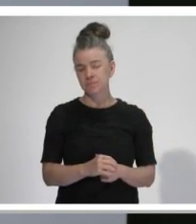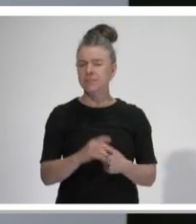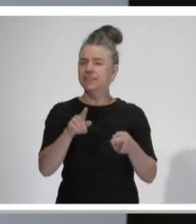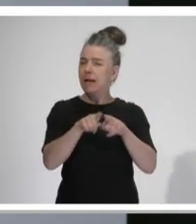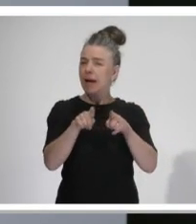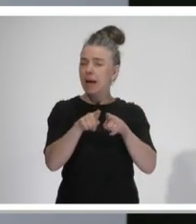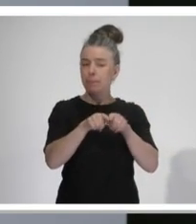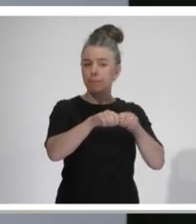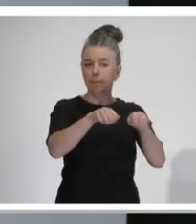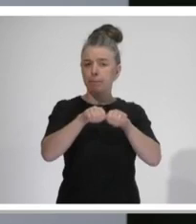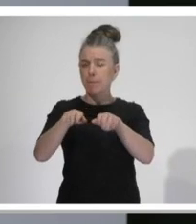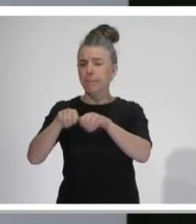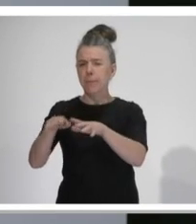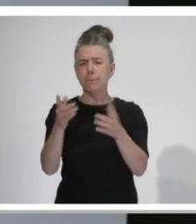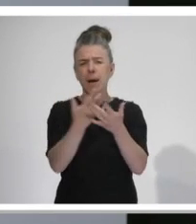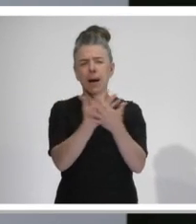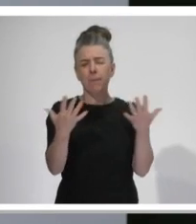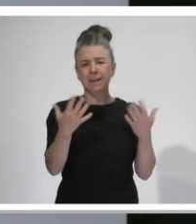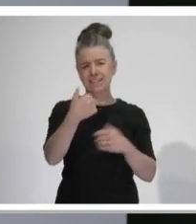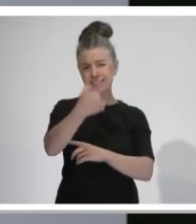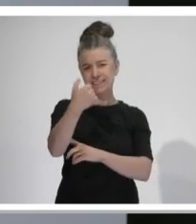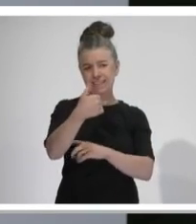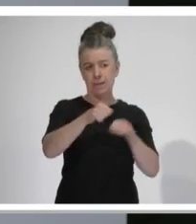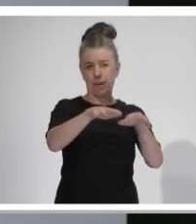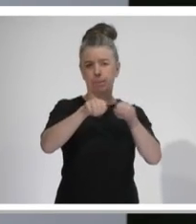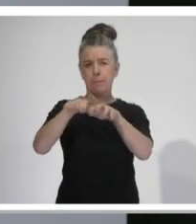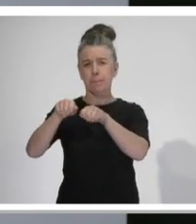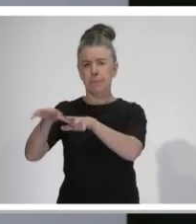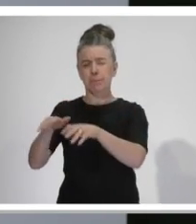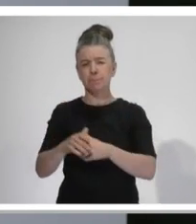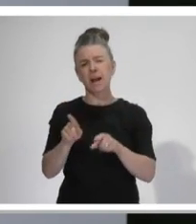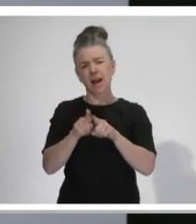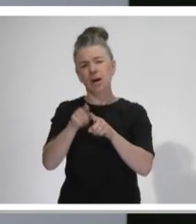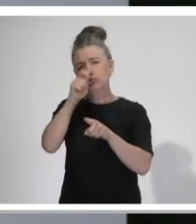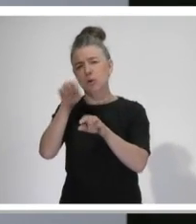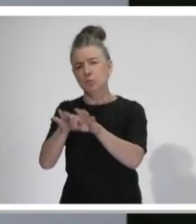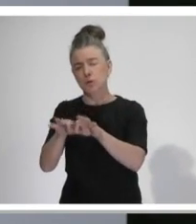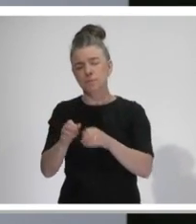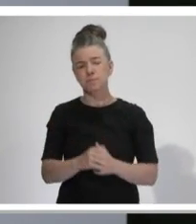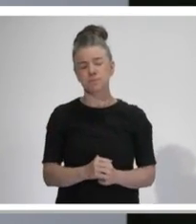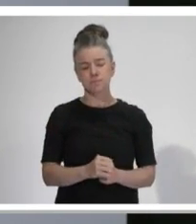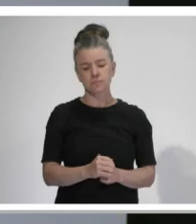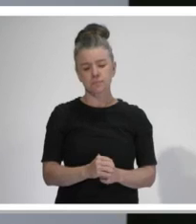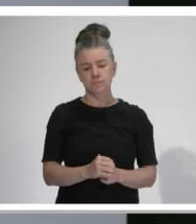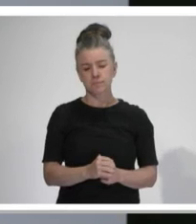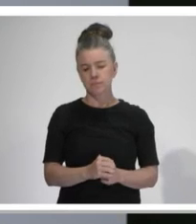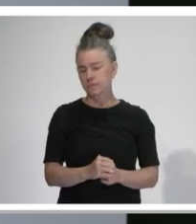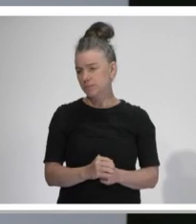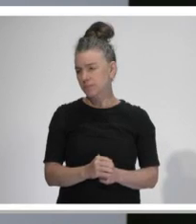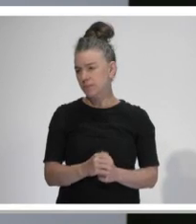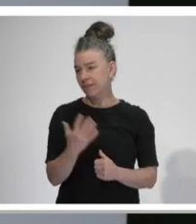clusters, no change from yesterday, and 15 more cases have been connected to the clusters, but I have to